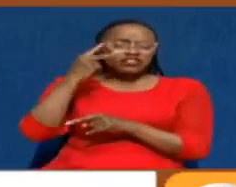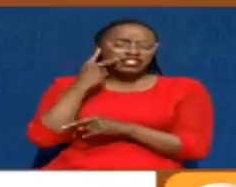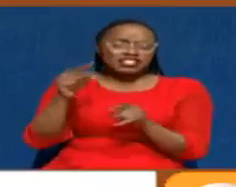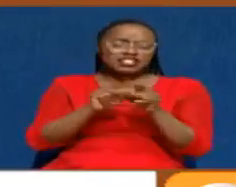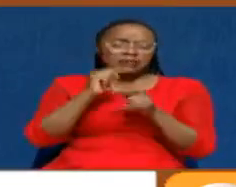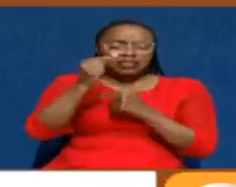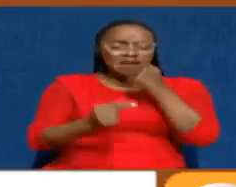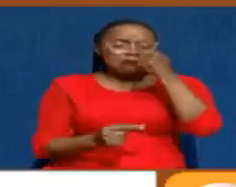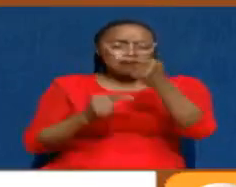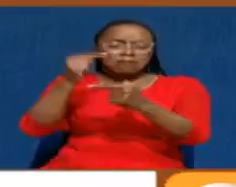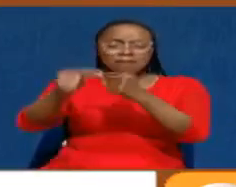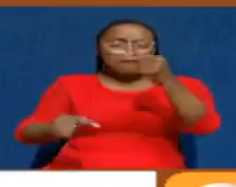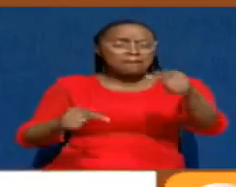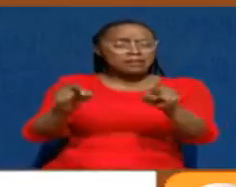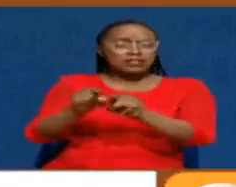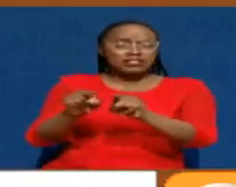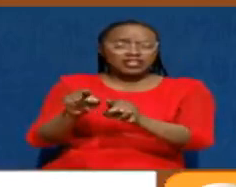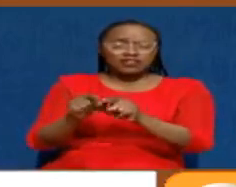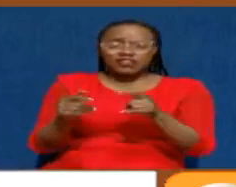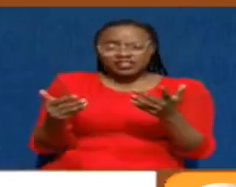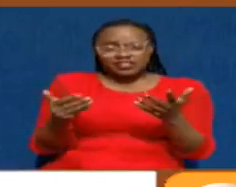You could see them. They